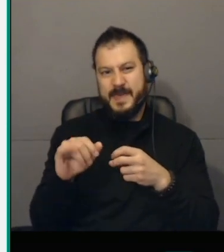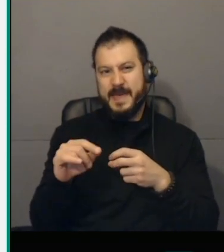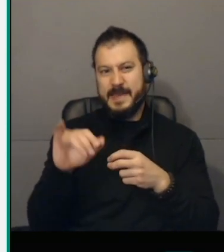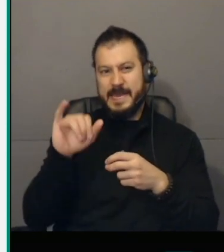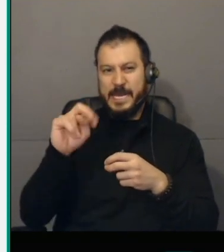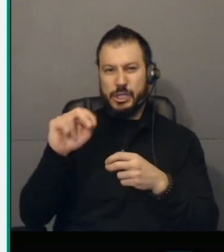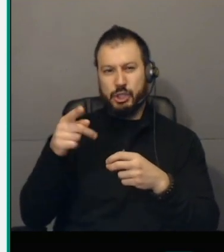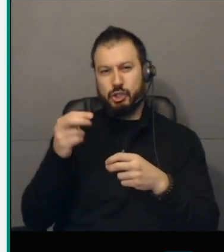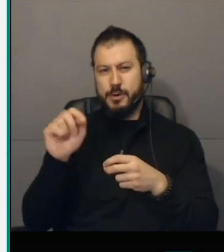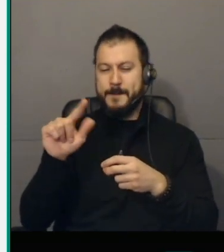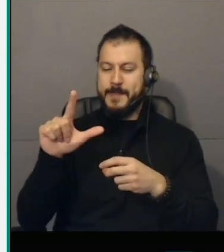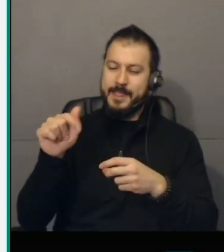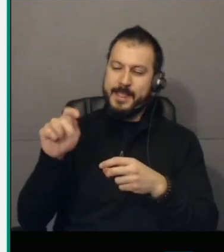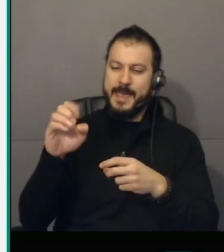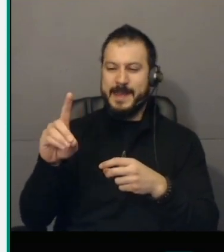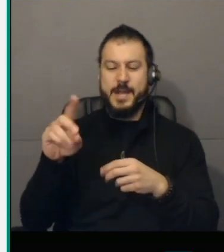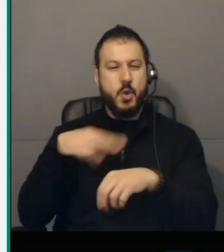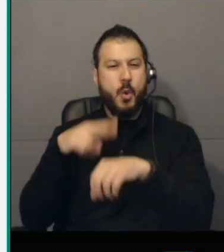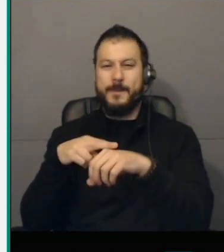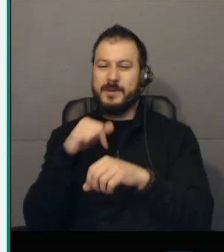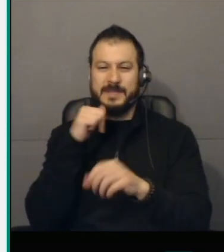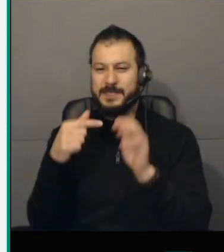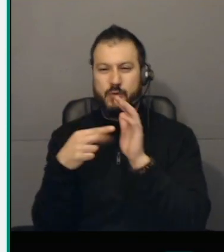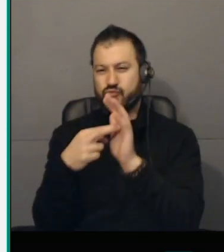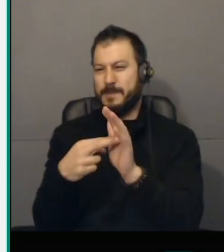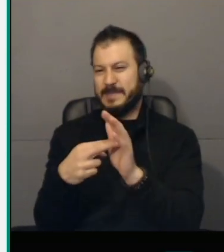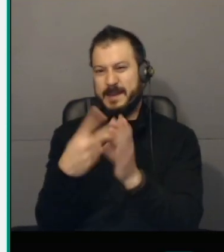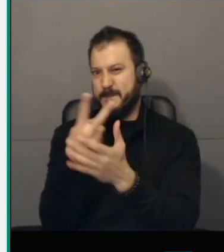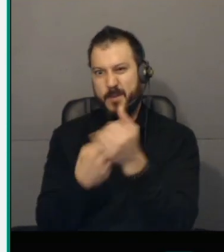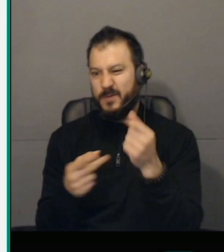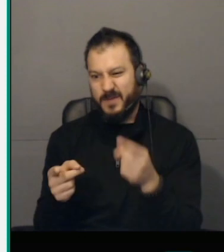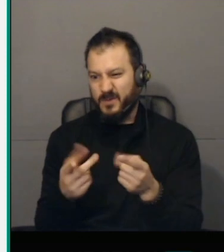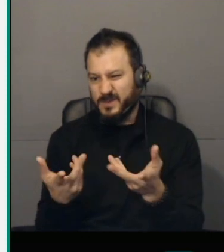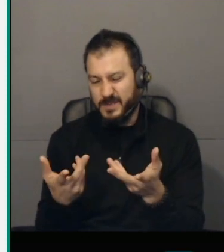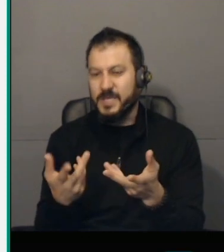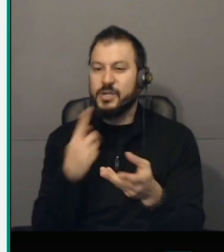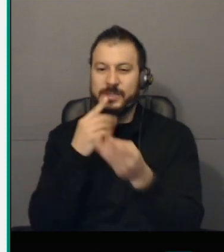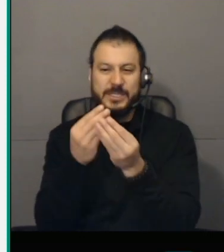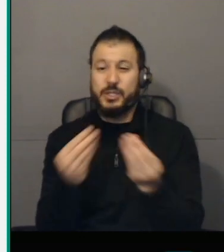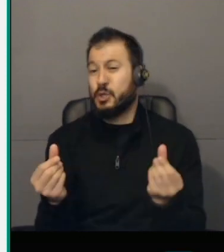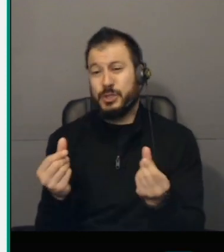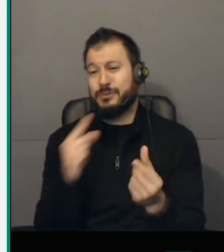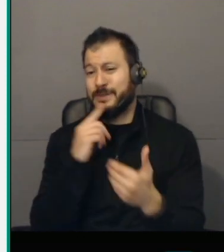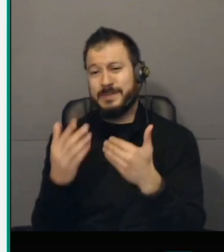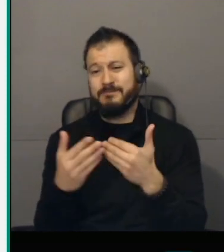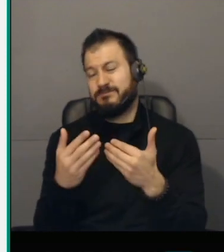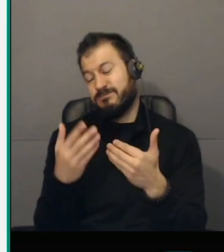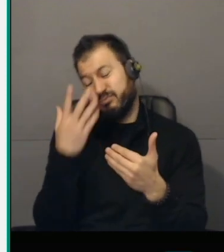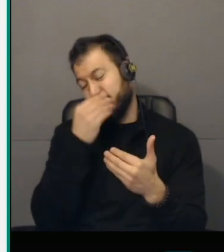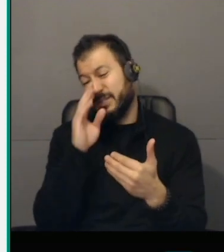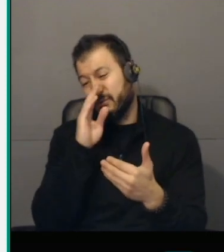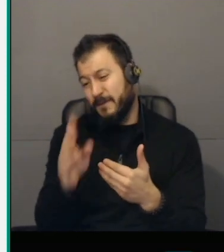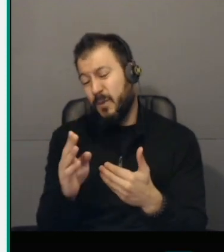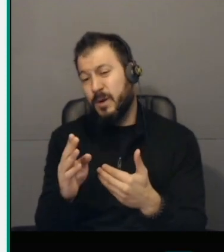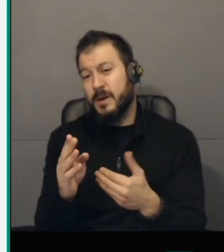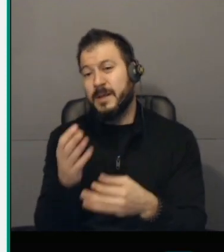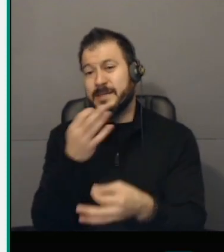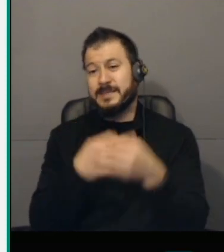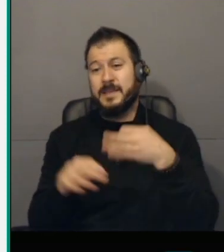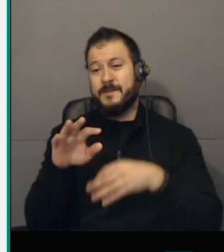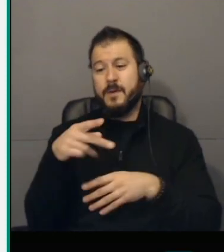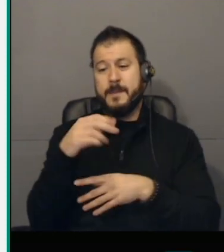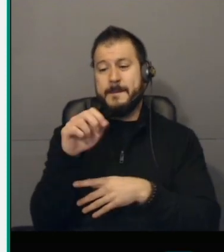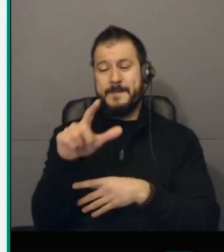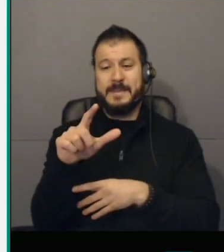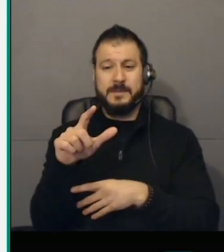really represent either of those things. And so the solution here is again, pretty straightforward where instead of putting your